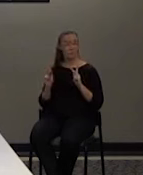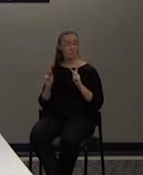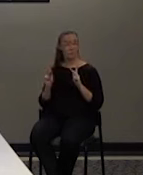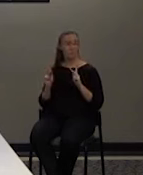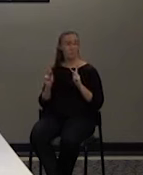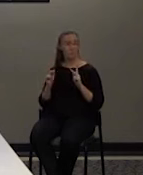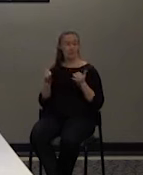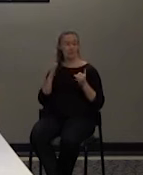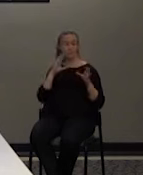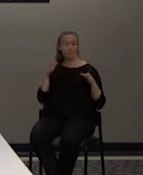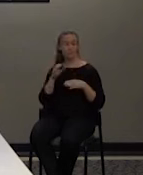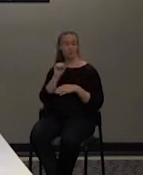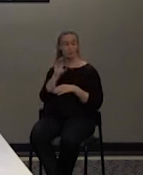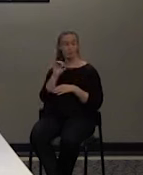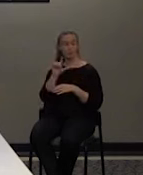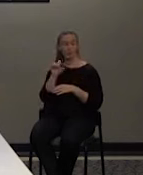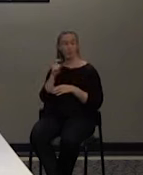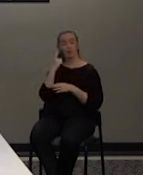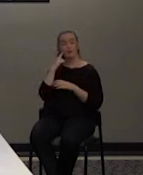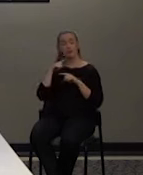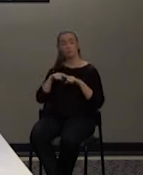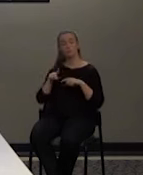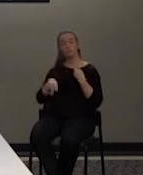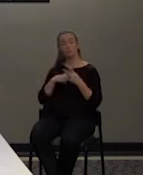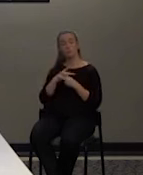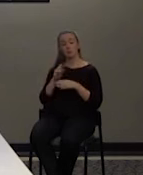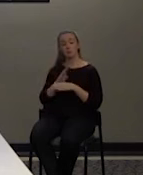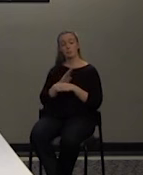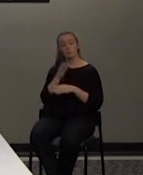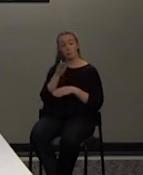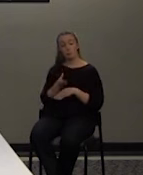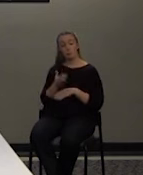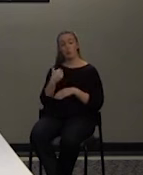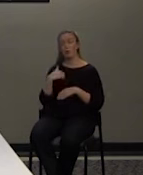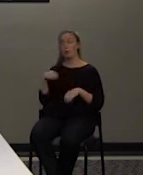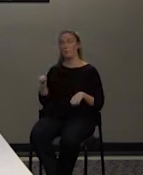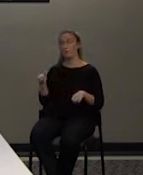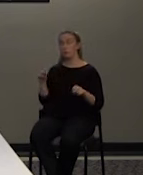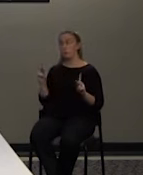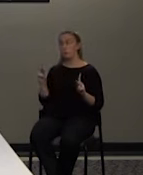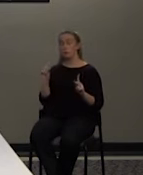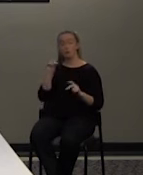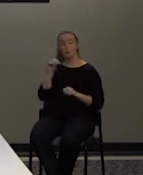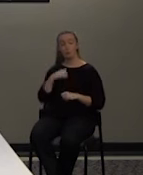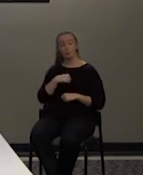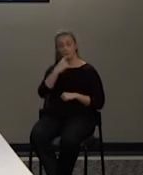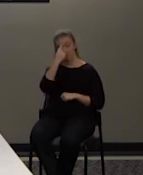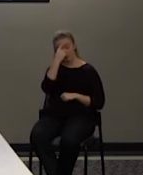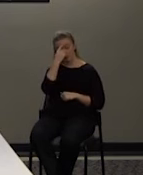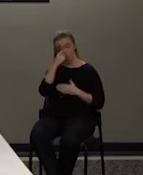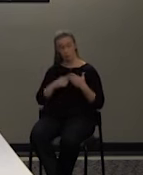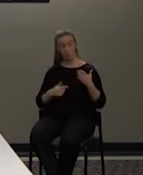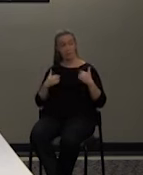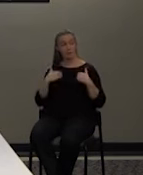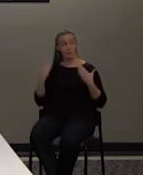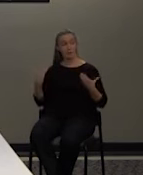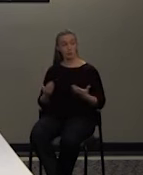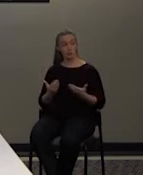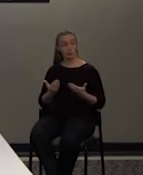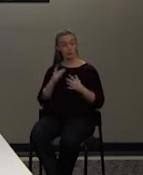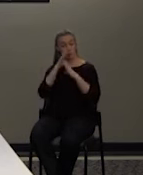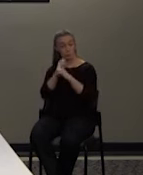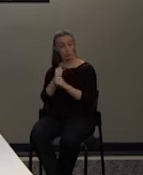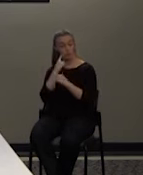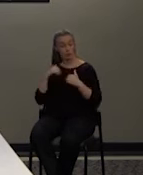that depending upon the type of business that you are, there's opportunity. And do I think that what we have here is attractive to young